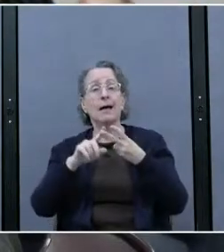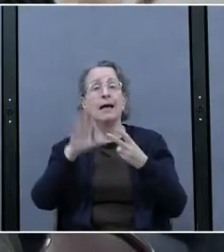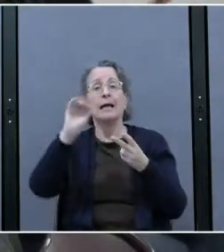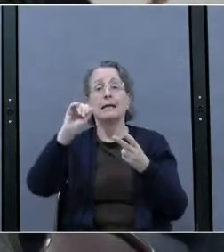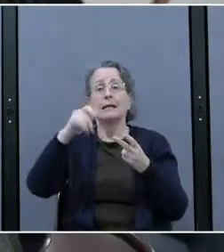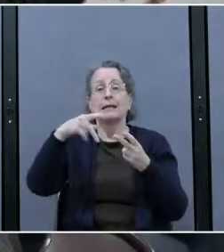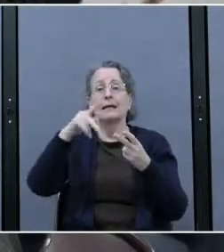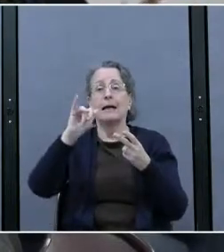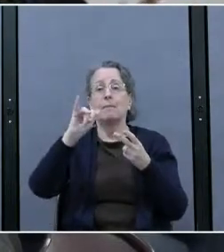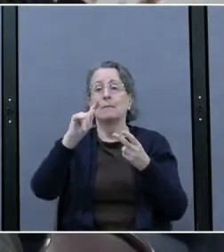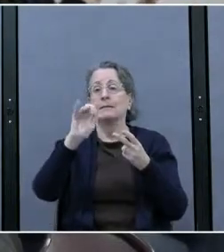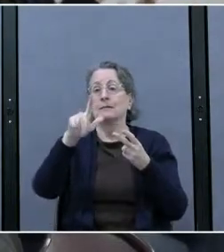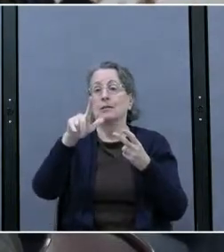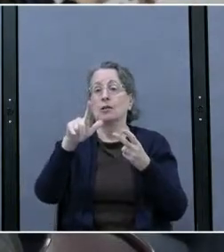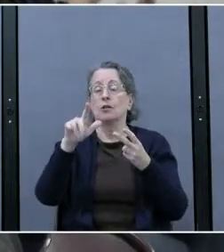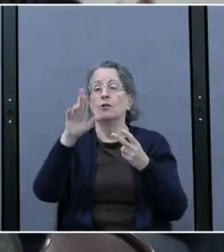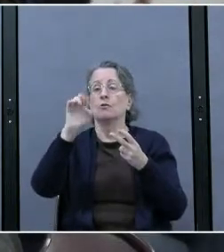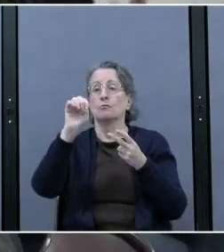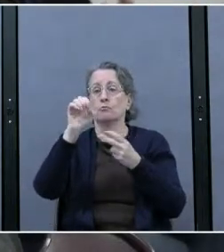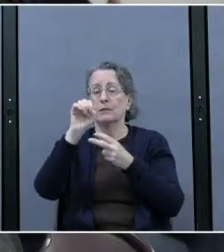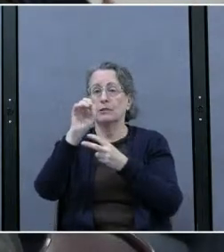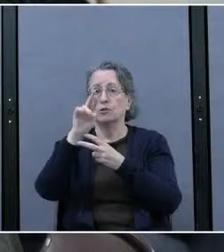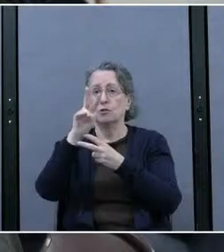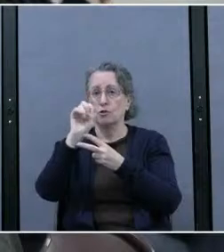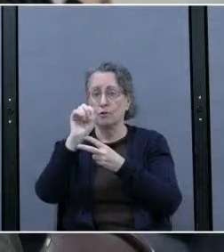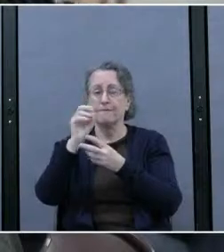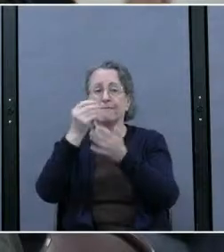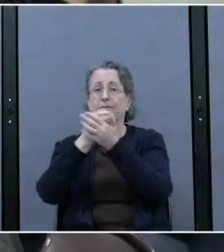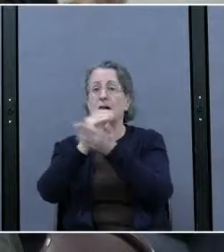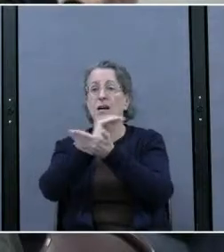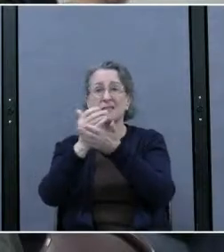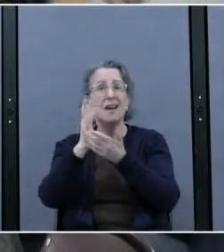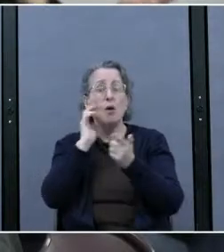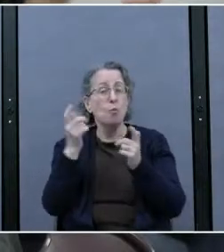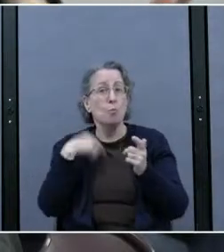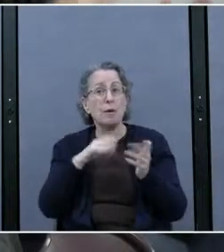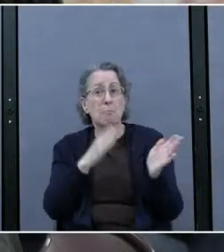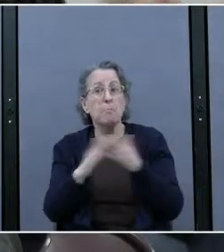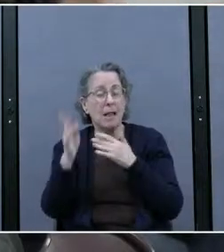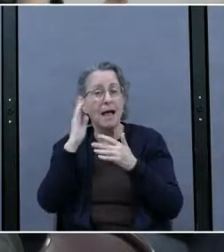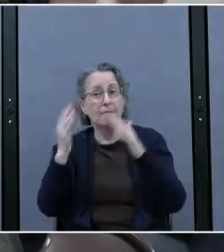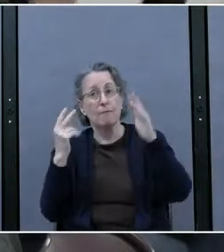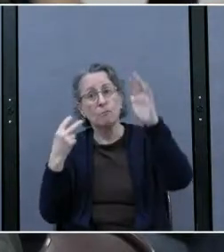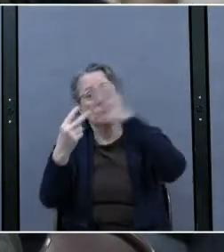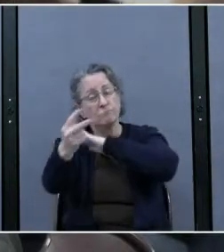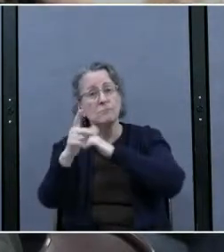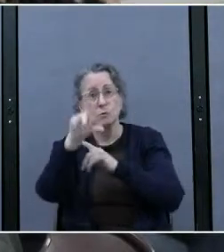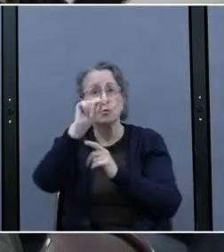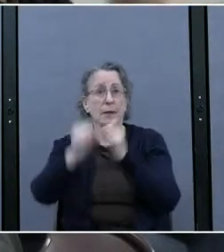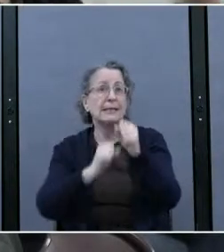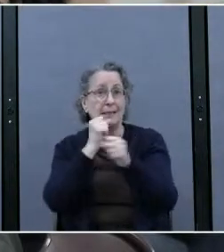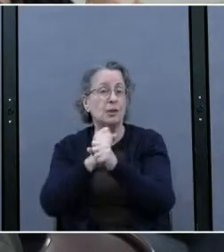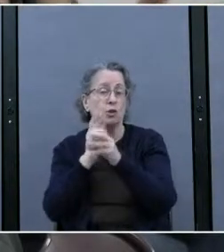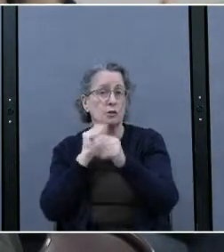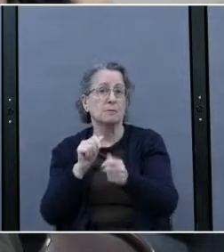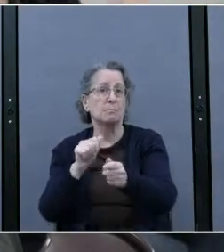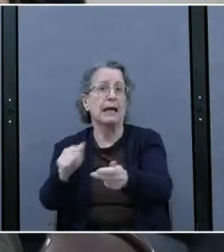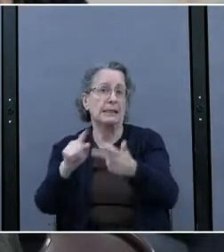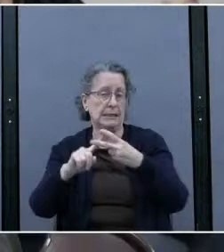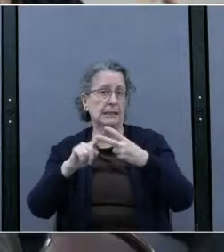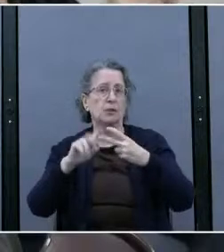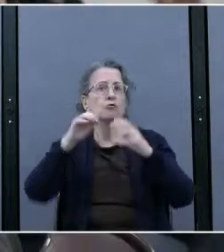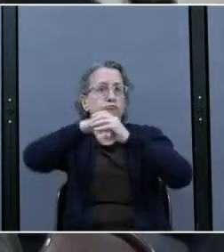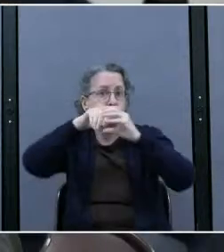going out 20 years what those expenditures are. So there are some that do roll over, but the general fund does not. So to your